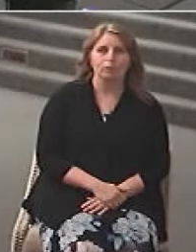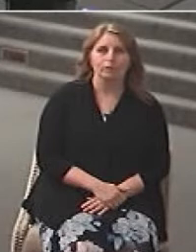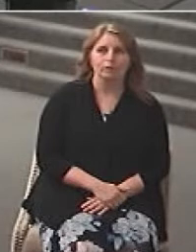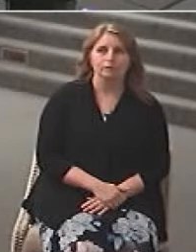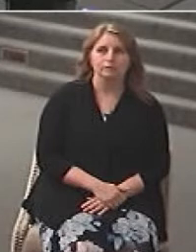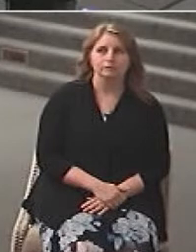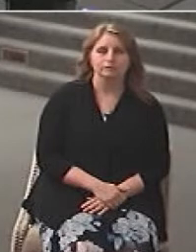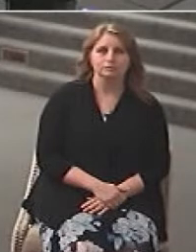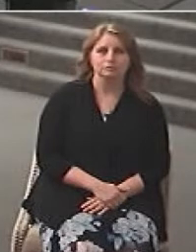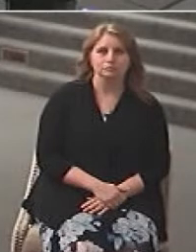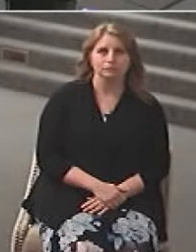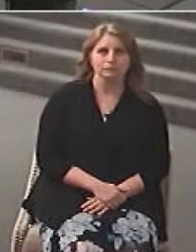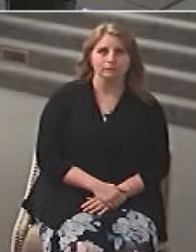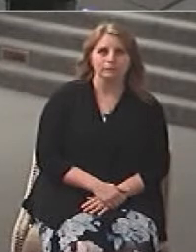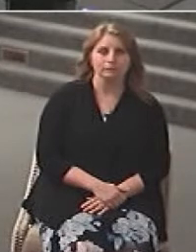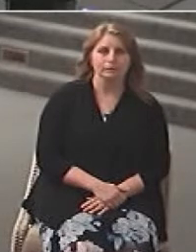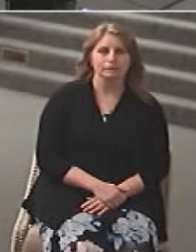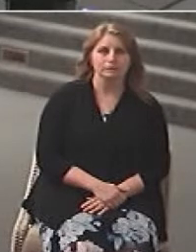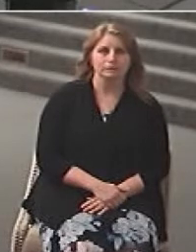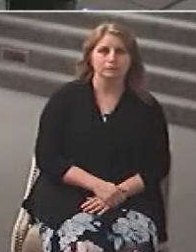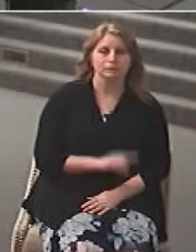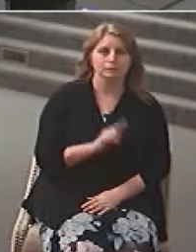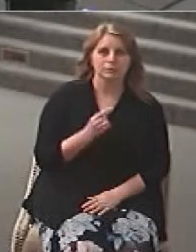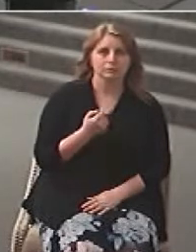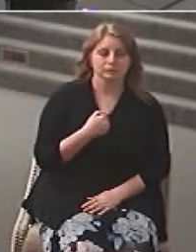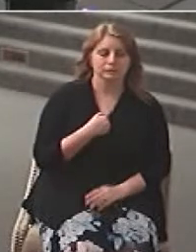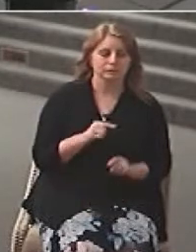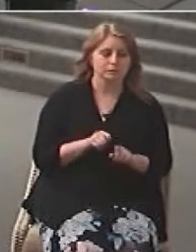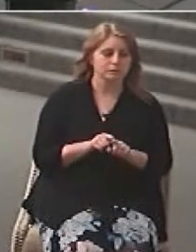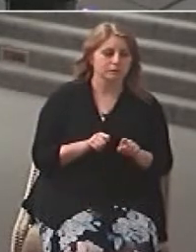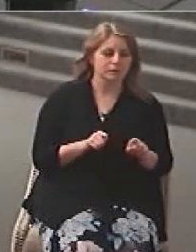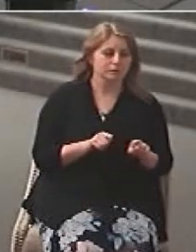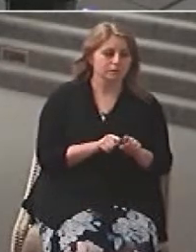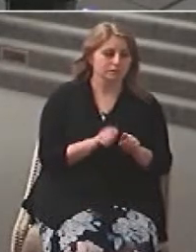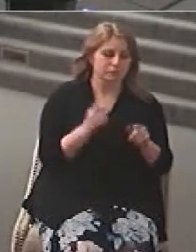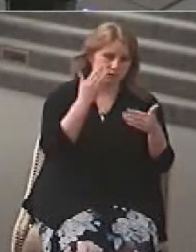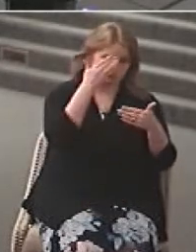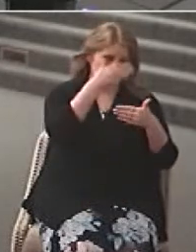Once I wandered in darkness